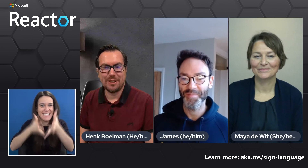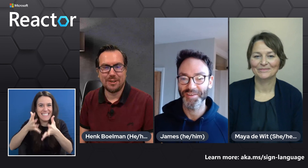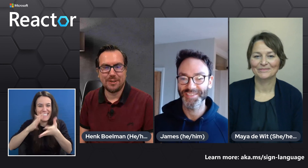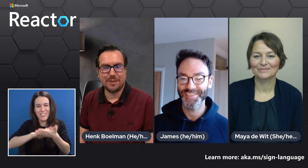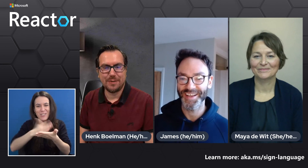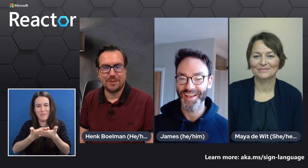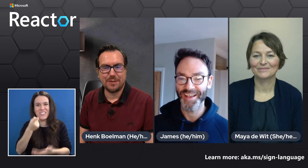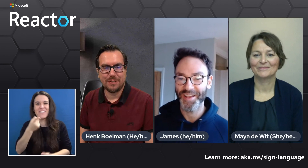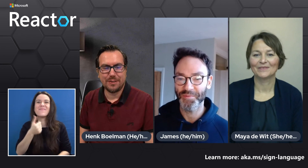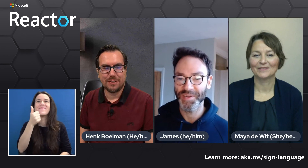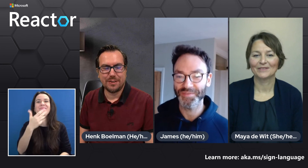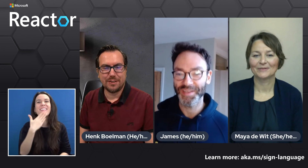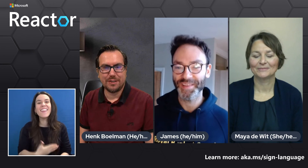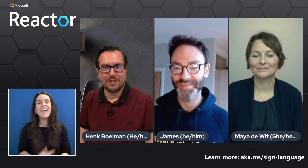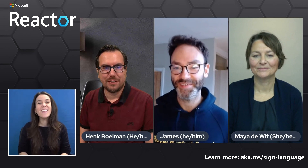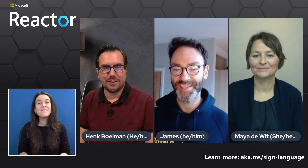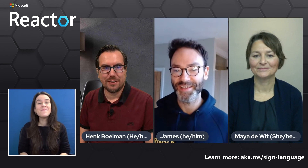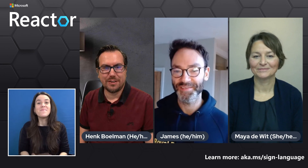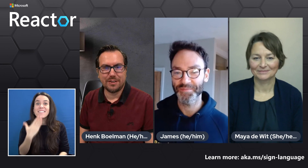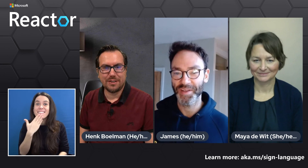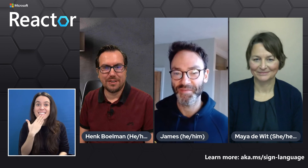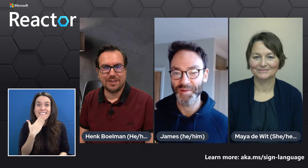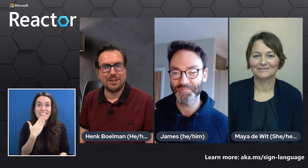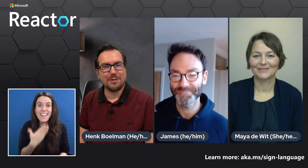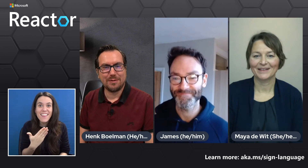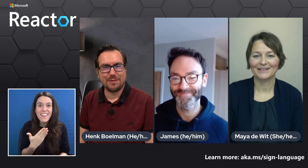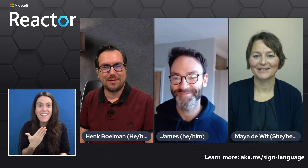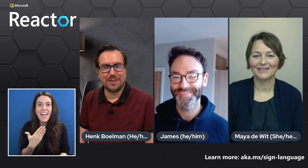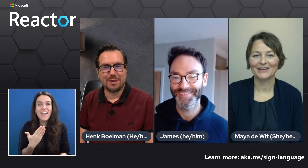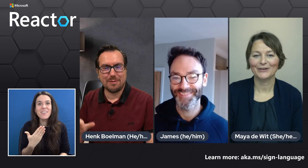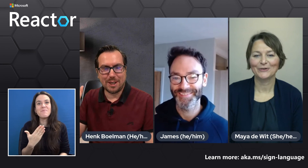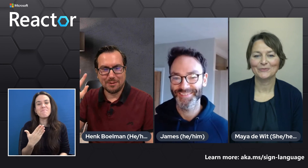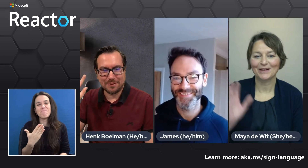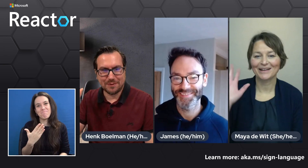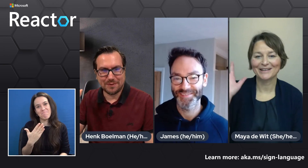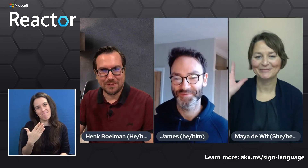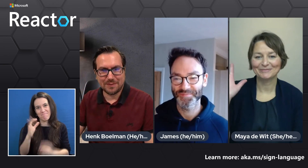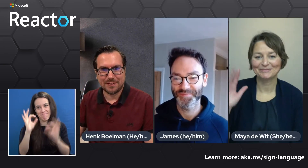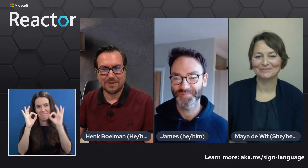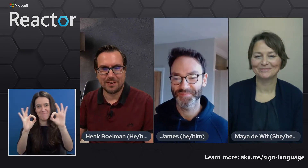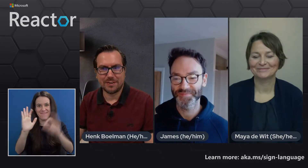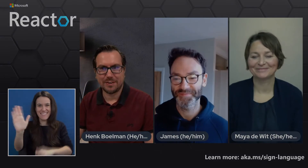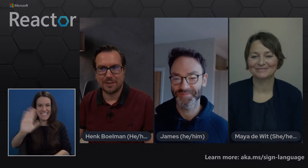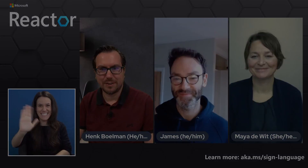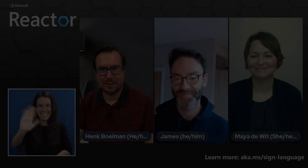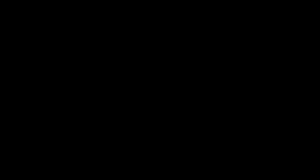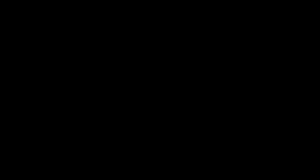Thank you very much. We shall leave it there for today. Bye, everyone. Thank you. Bye.